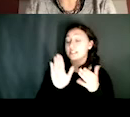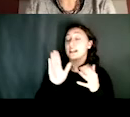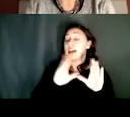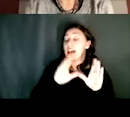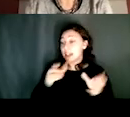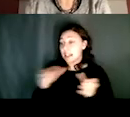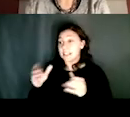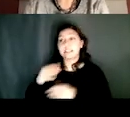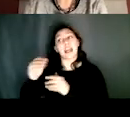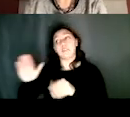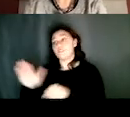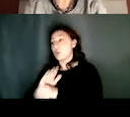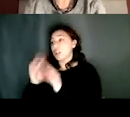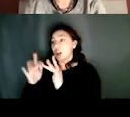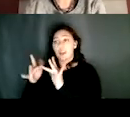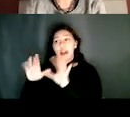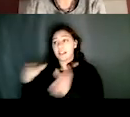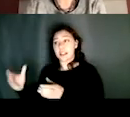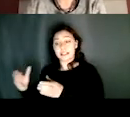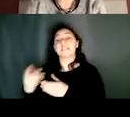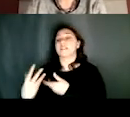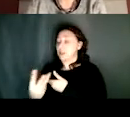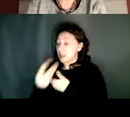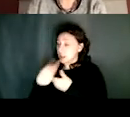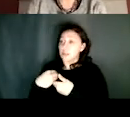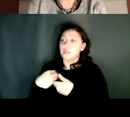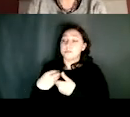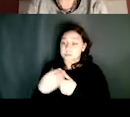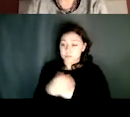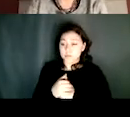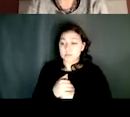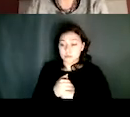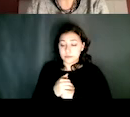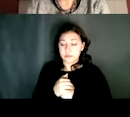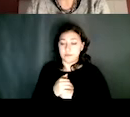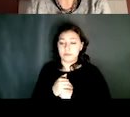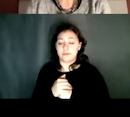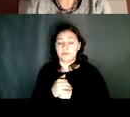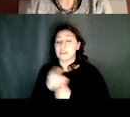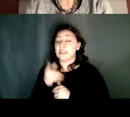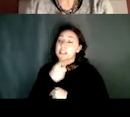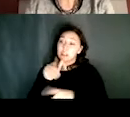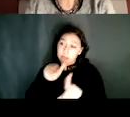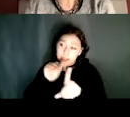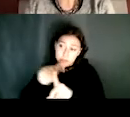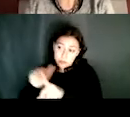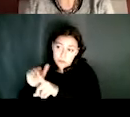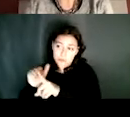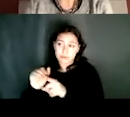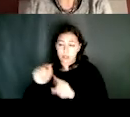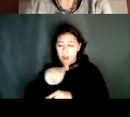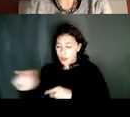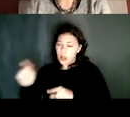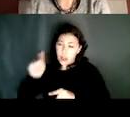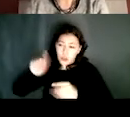courses, where he was able to coax students to respond to one another in discussion forums in a way that helped create an